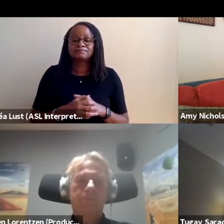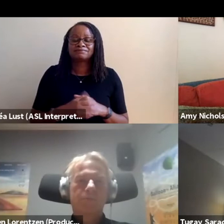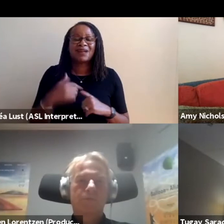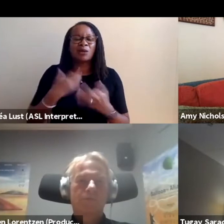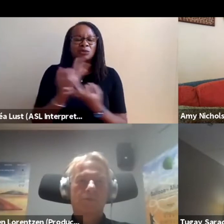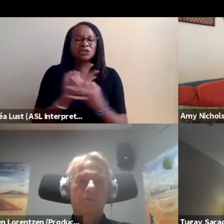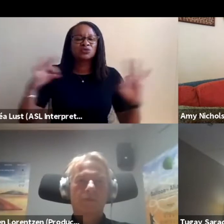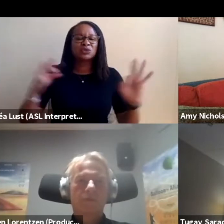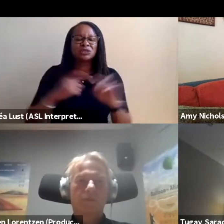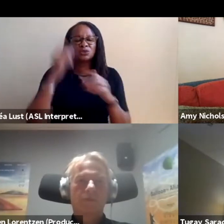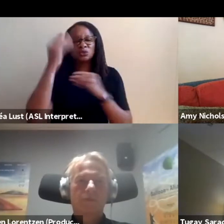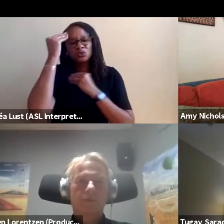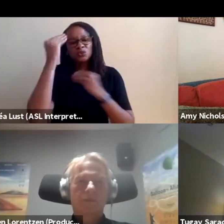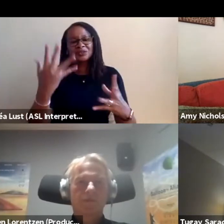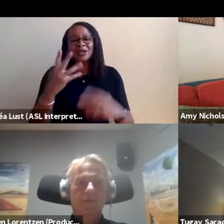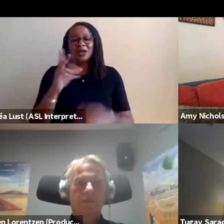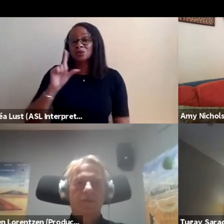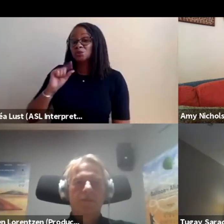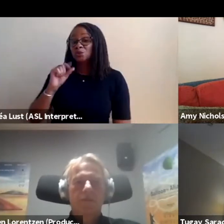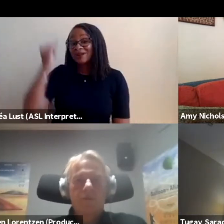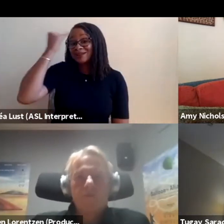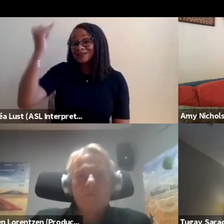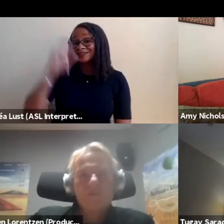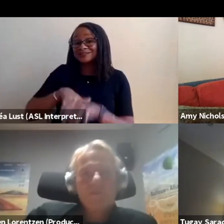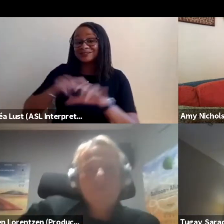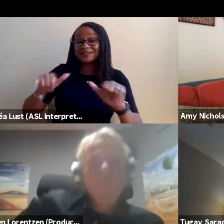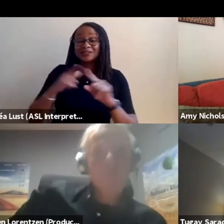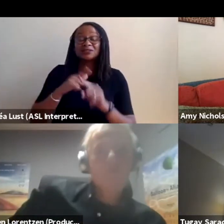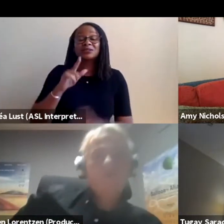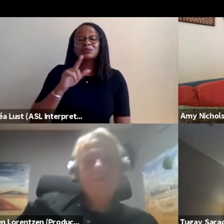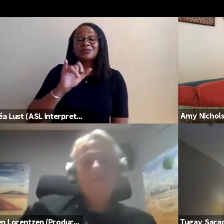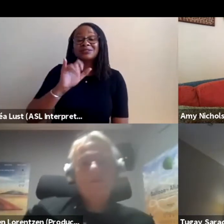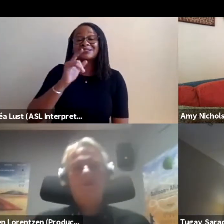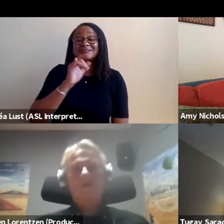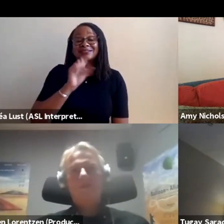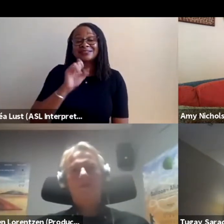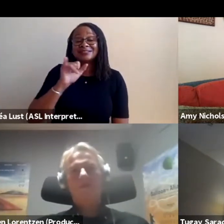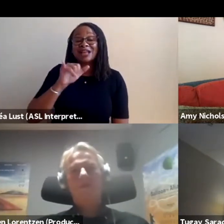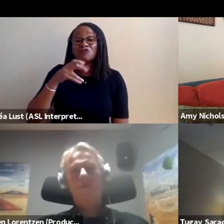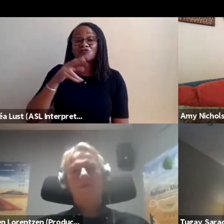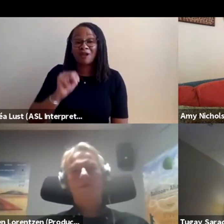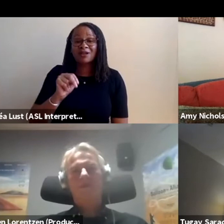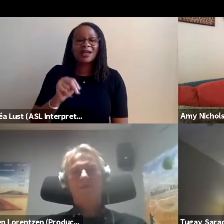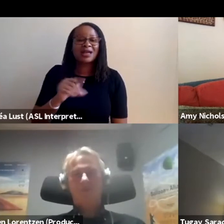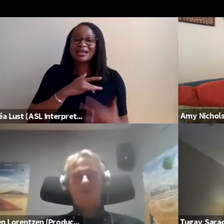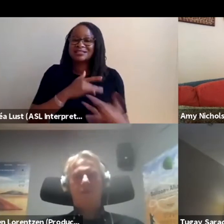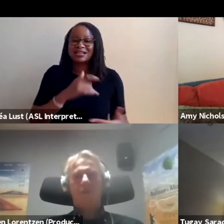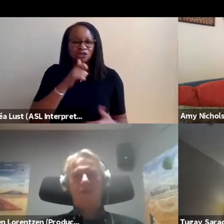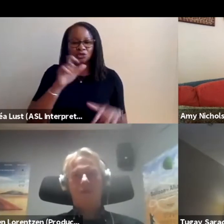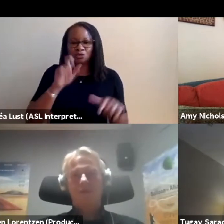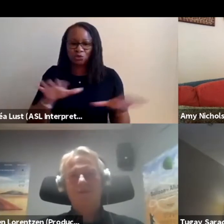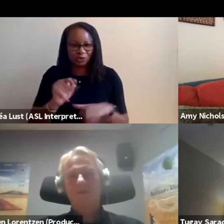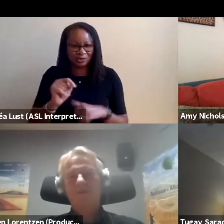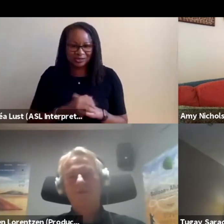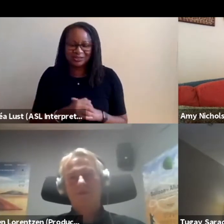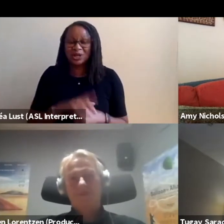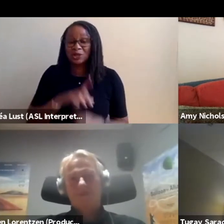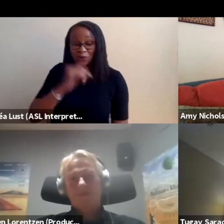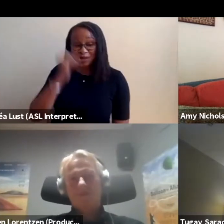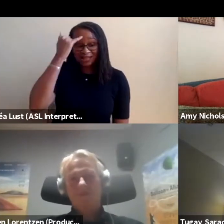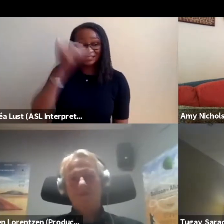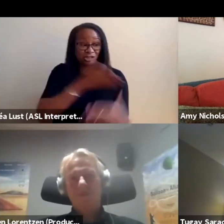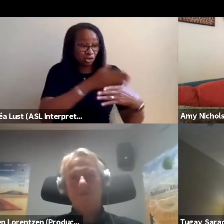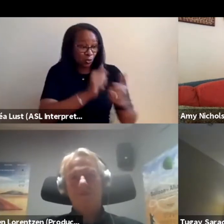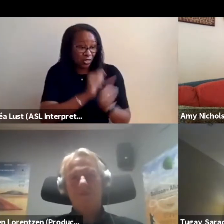tell like 20 ideas at the same time to Seyran. And usually you shouldn't do it because no. But I knew,